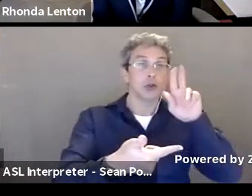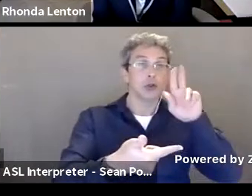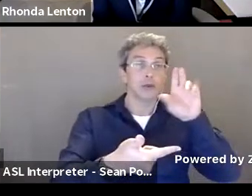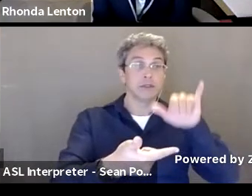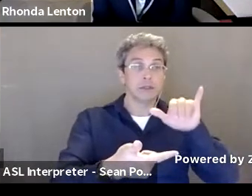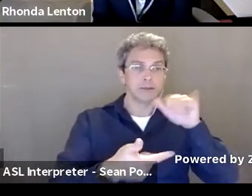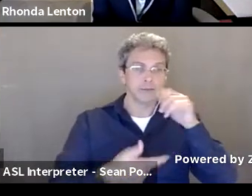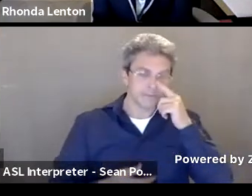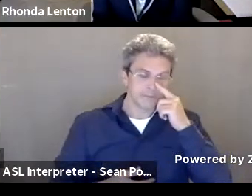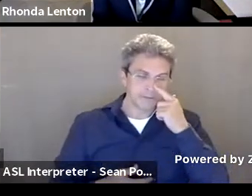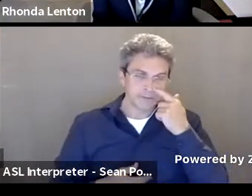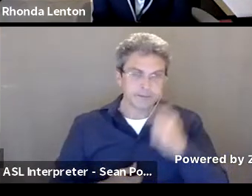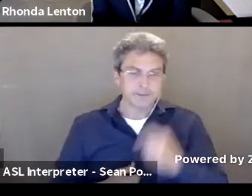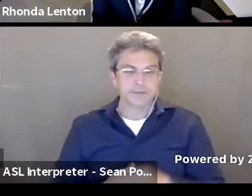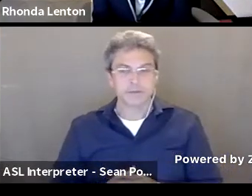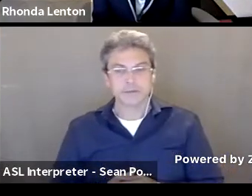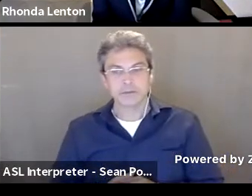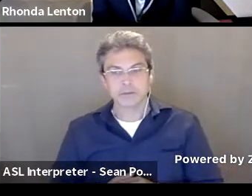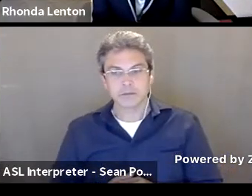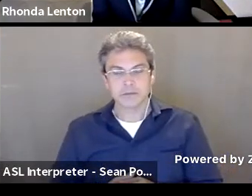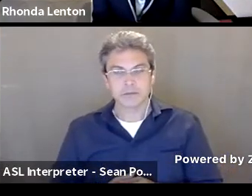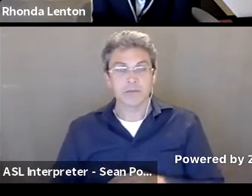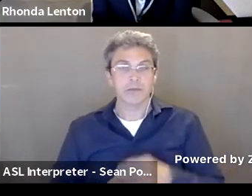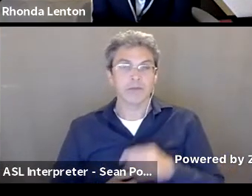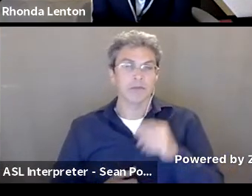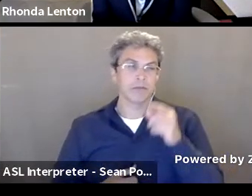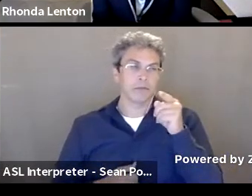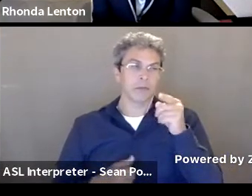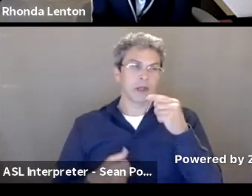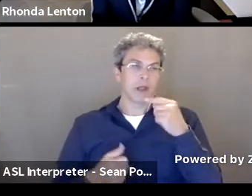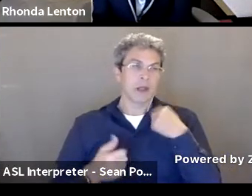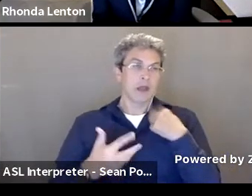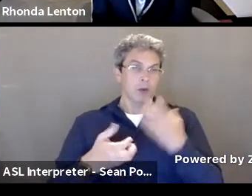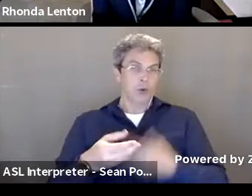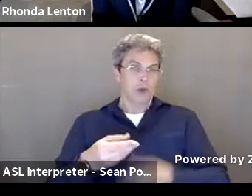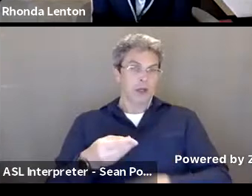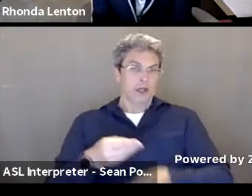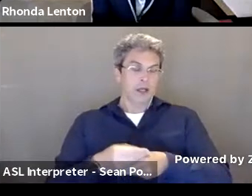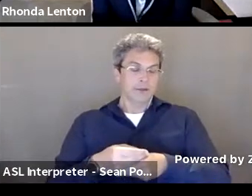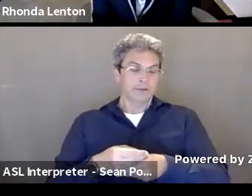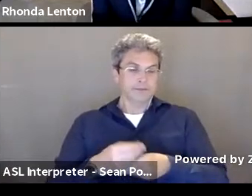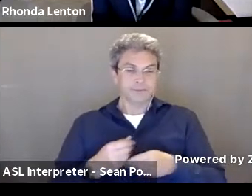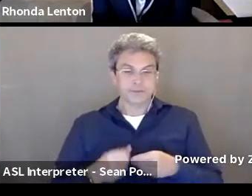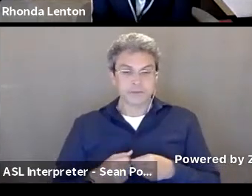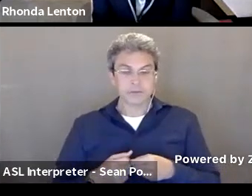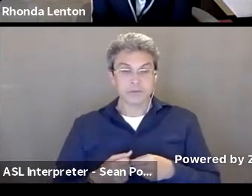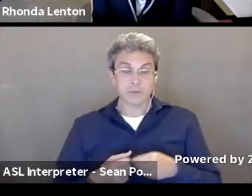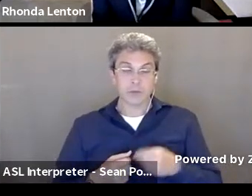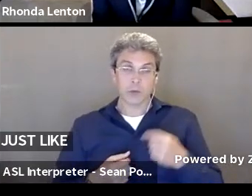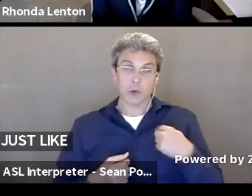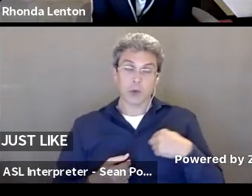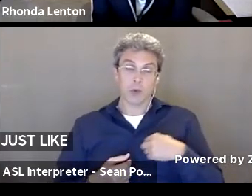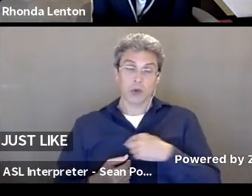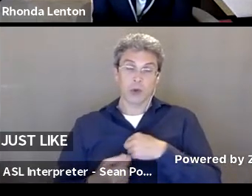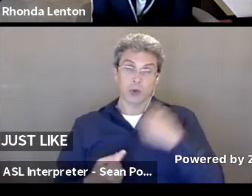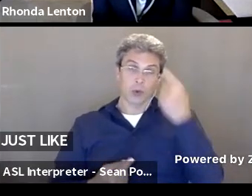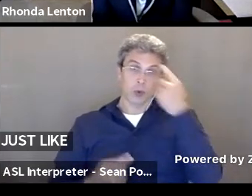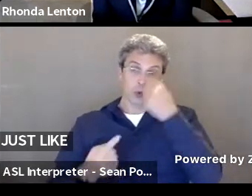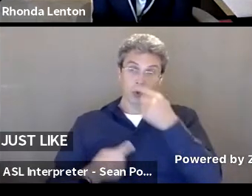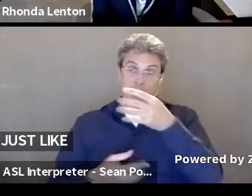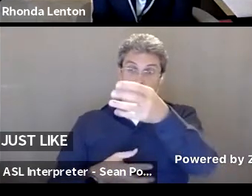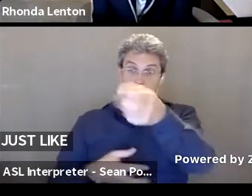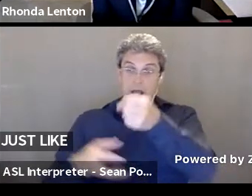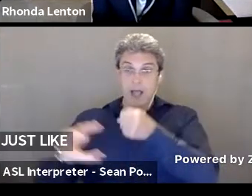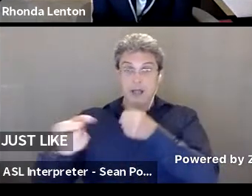And then what I would just like to add is when we're considering hiring, we're taking the process right back to the